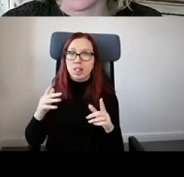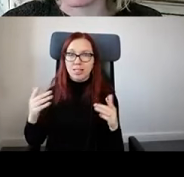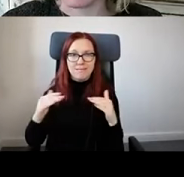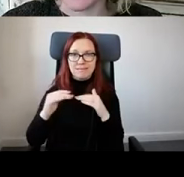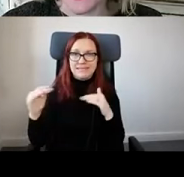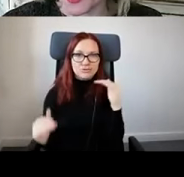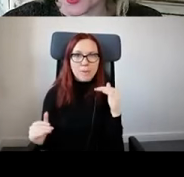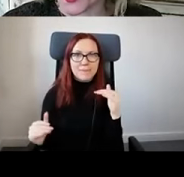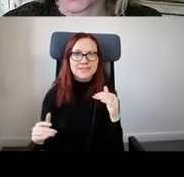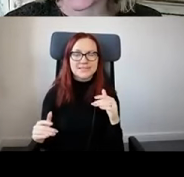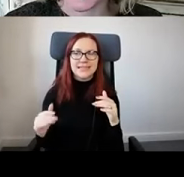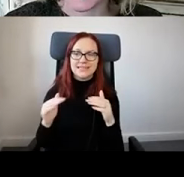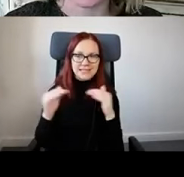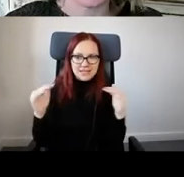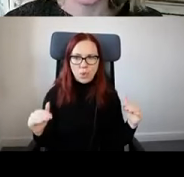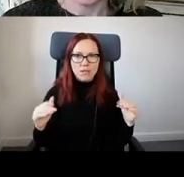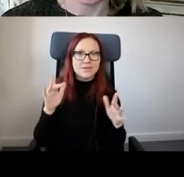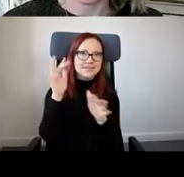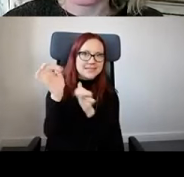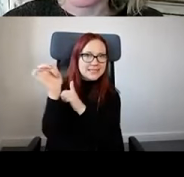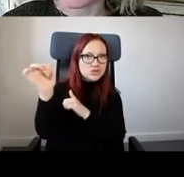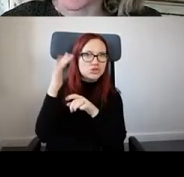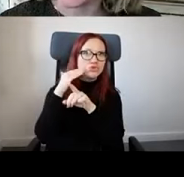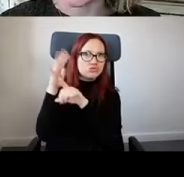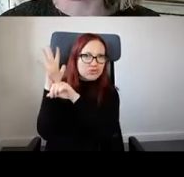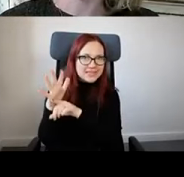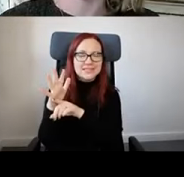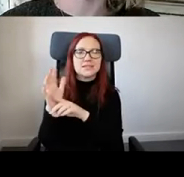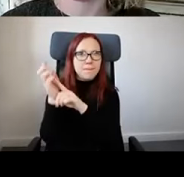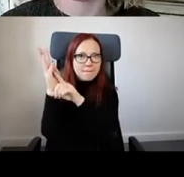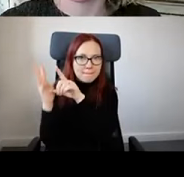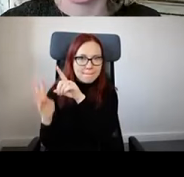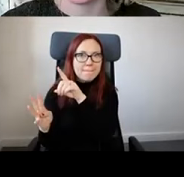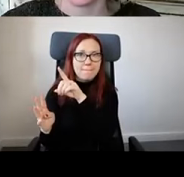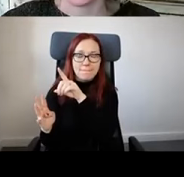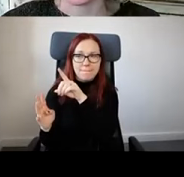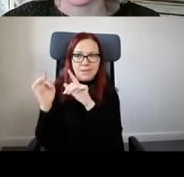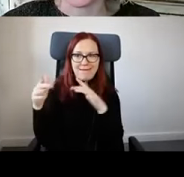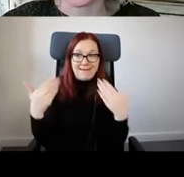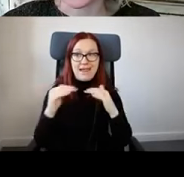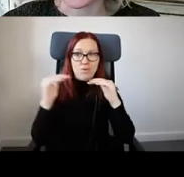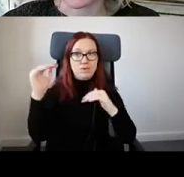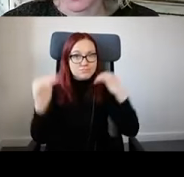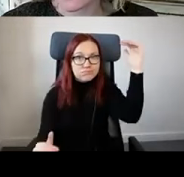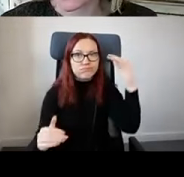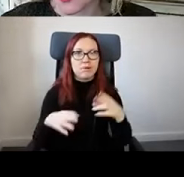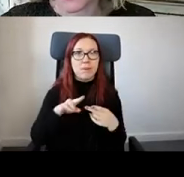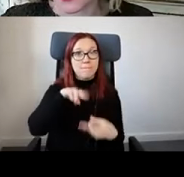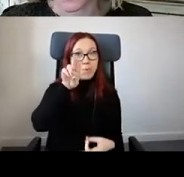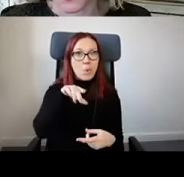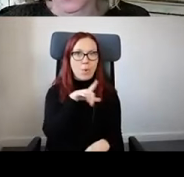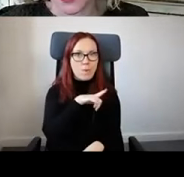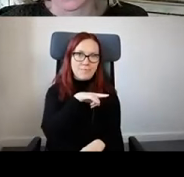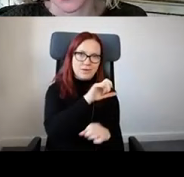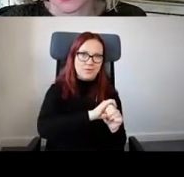discrepancies and institutional racism, and there's a lot that has been on the rise that is